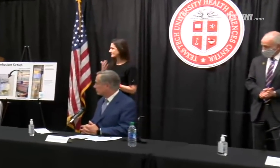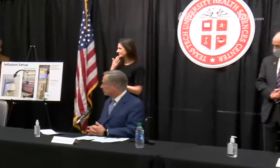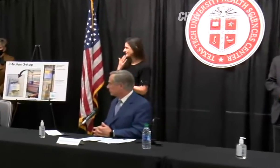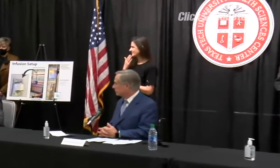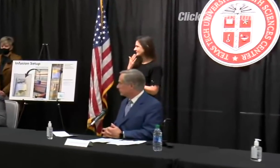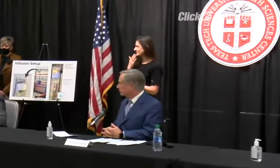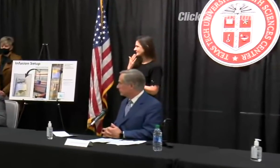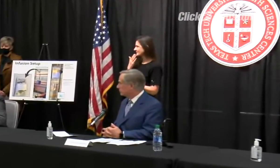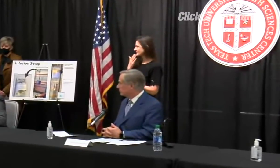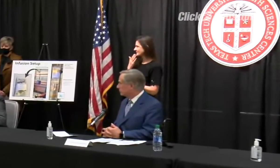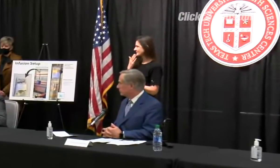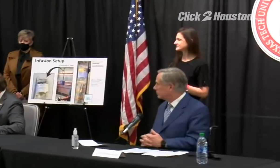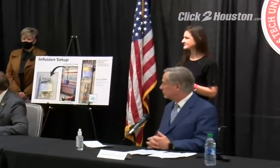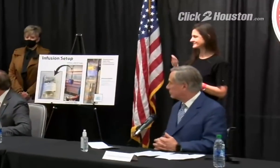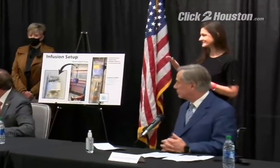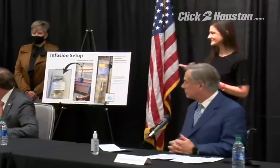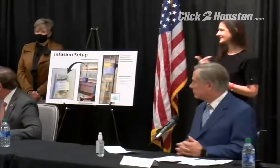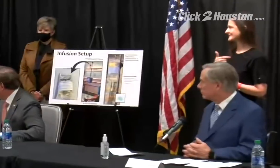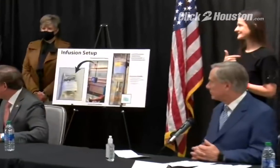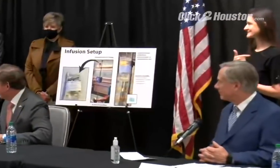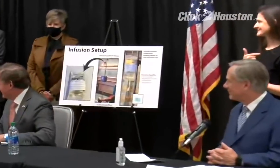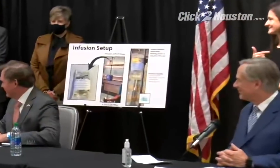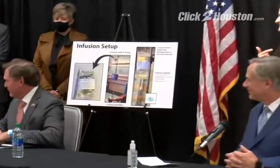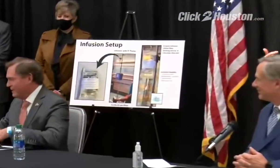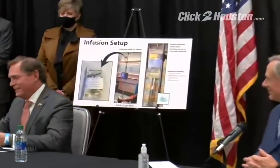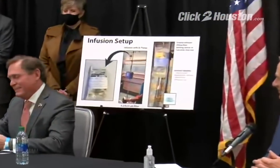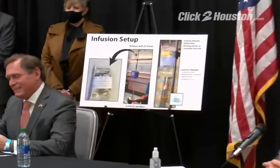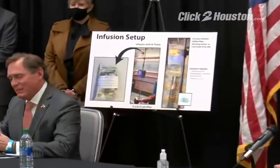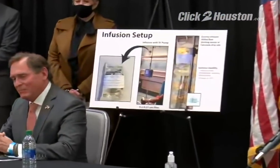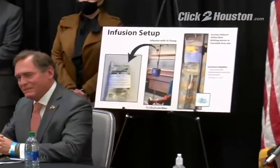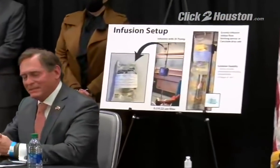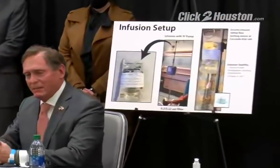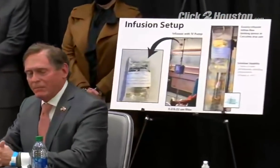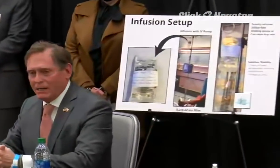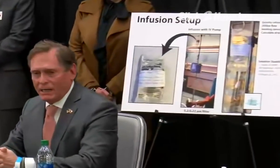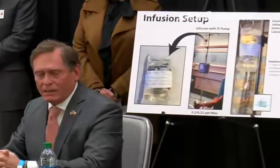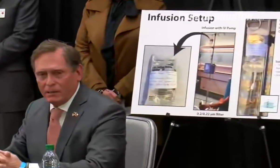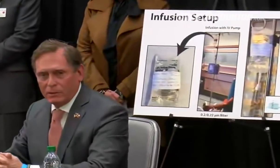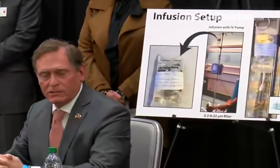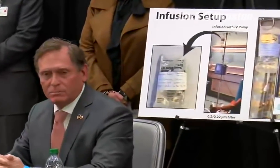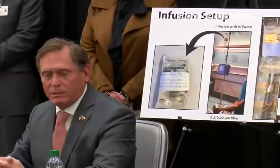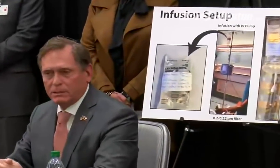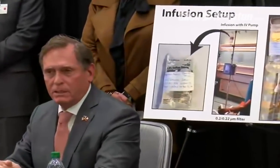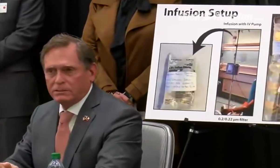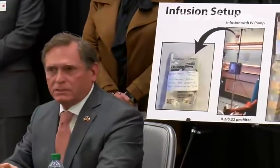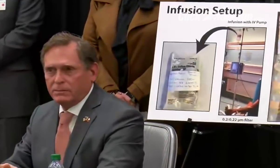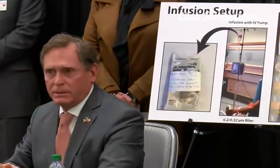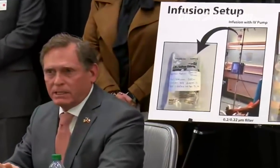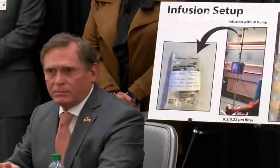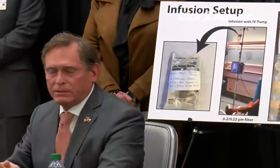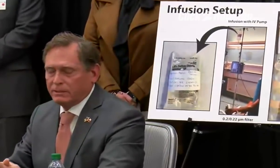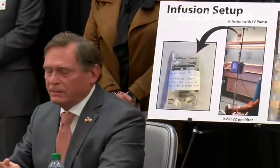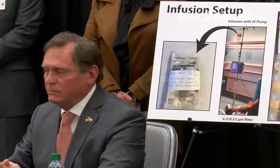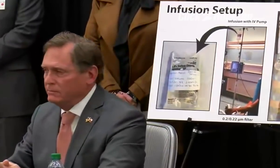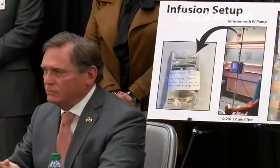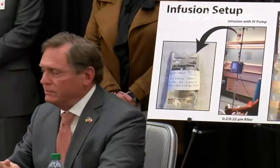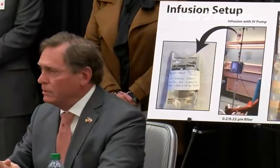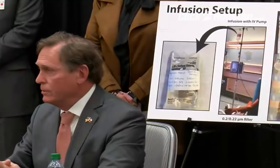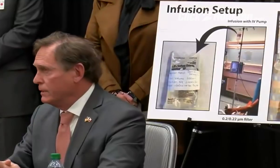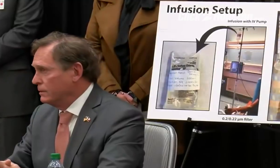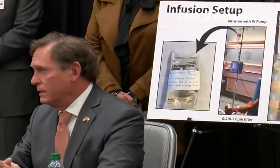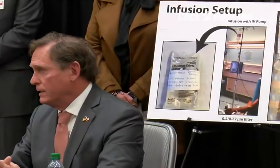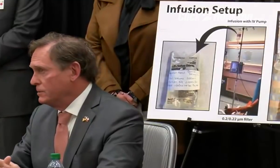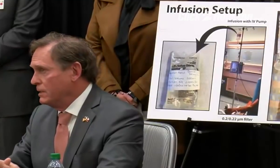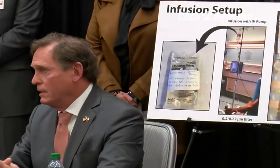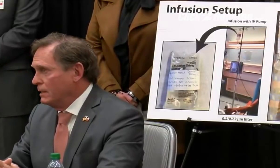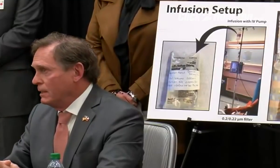again for your hospitality. Chancellor Milliken sends his regards. So, I want to just build on some of the commentary that we've heard